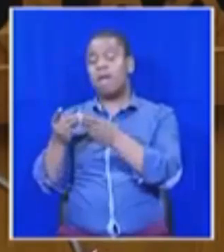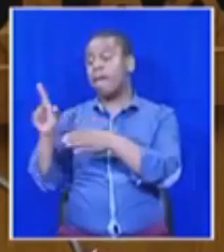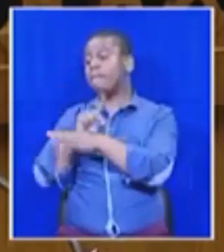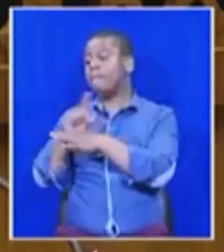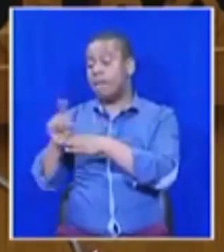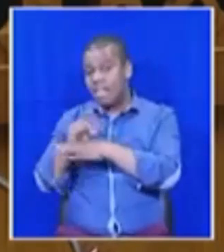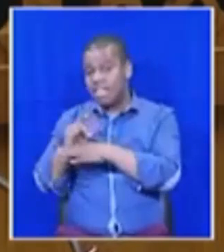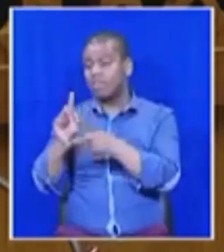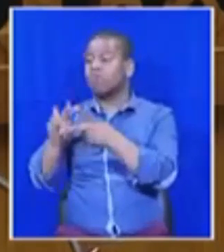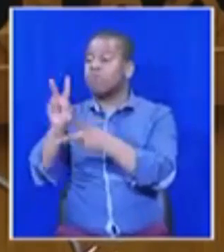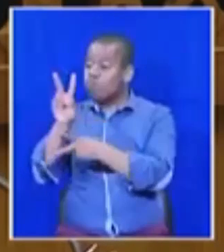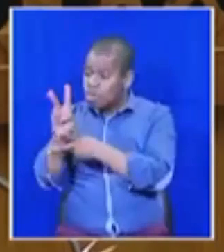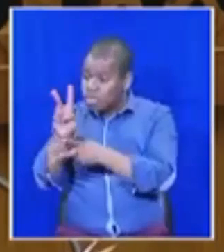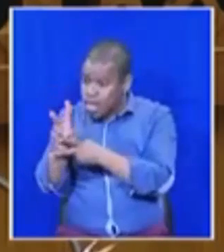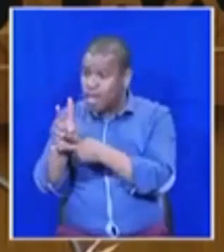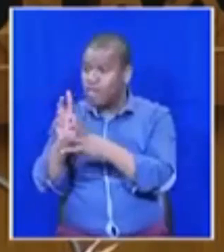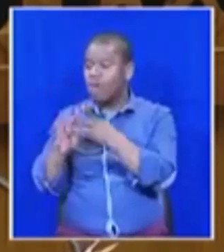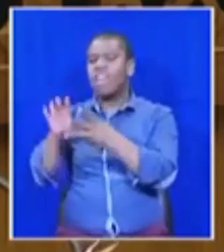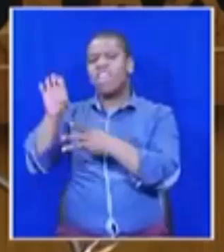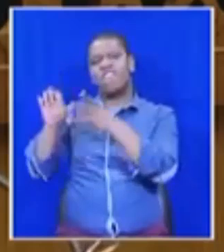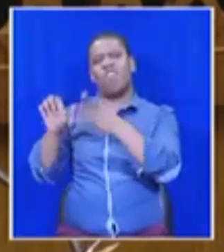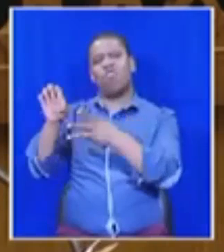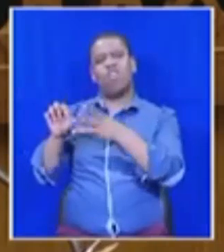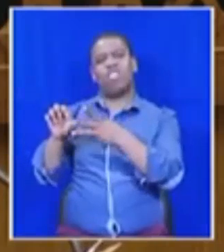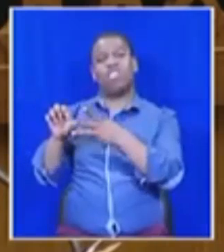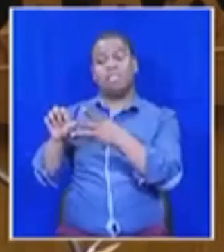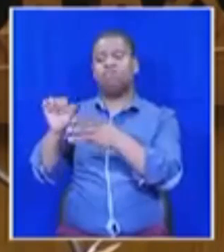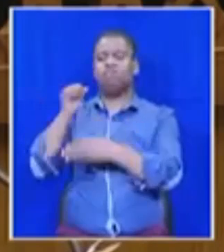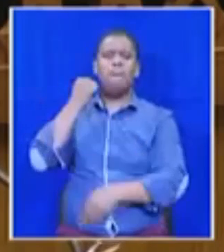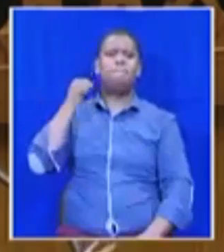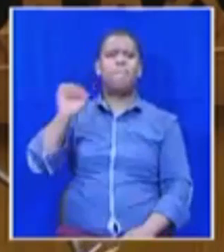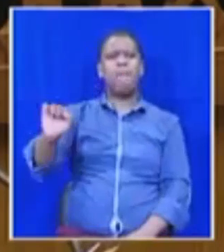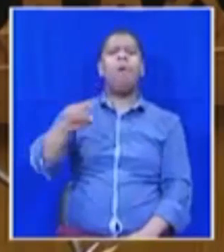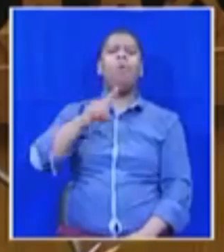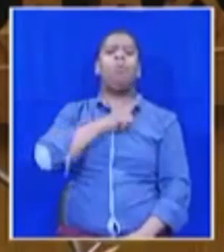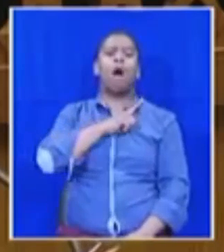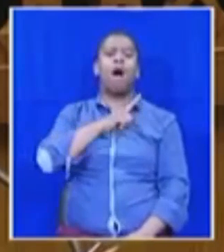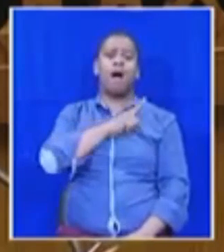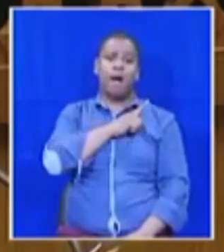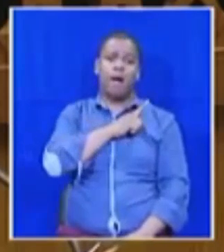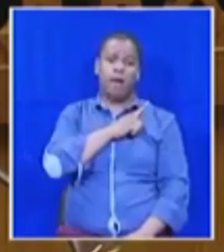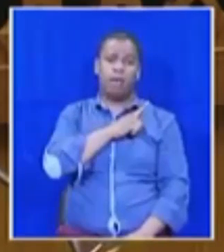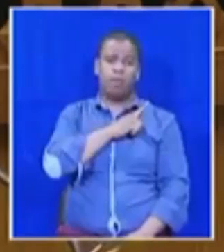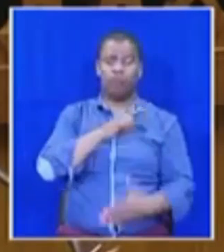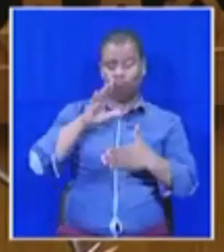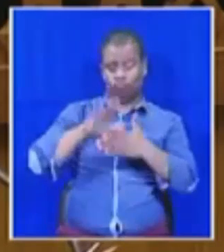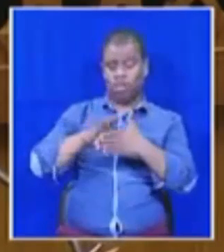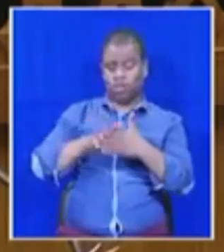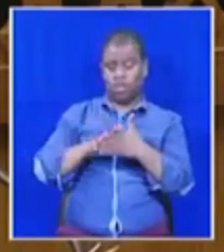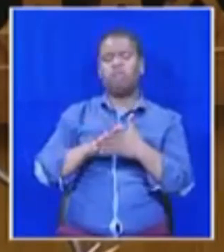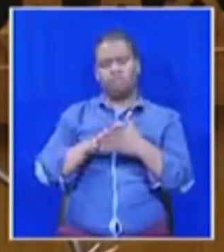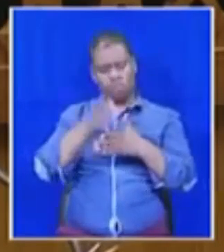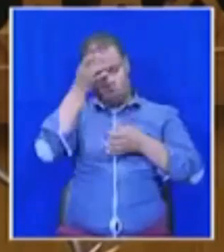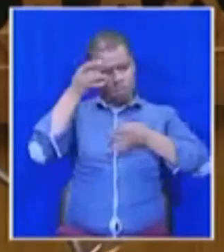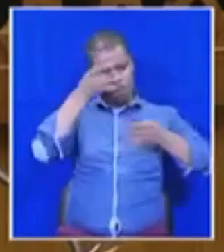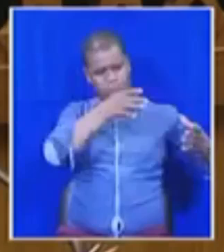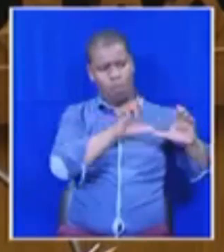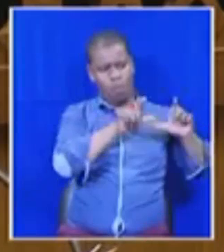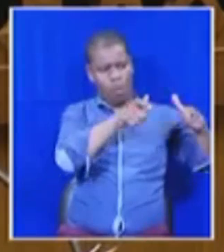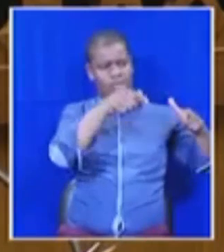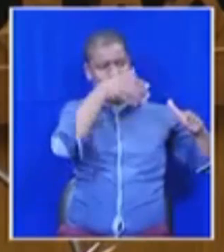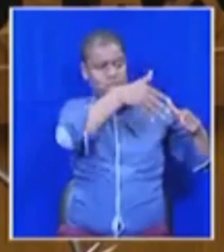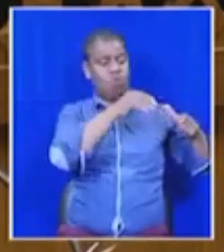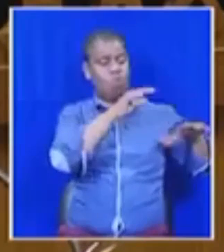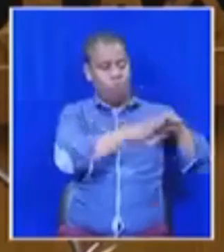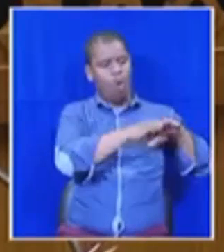and Evaluation. And it is for the same and known reasons we have raised in the committee during the